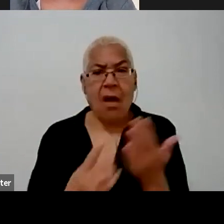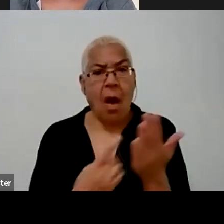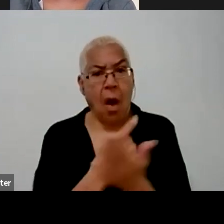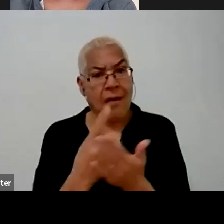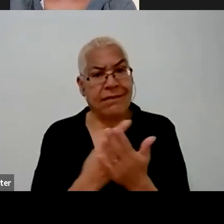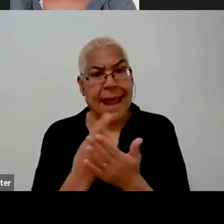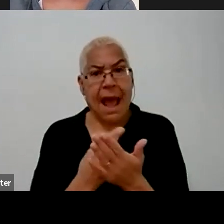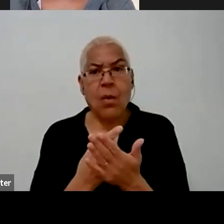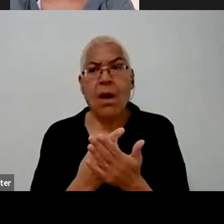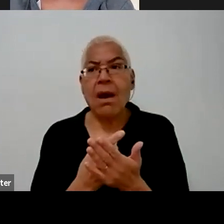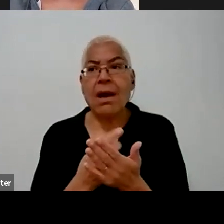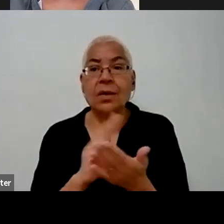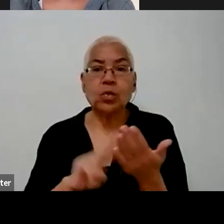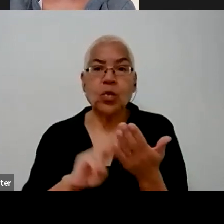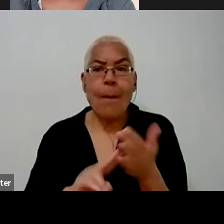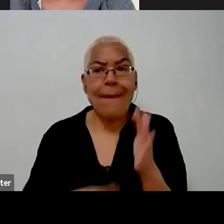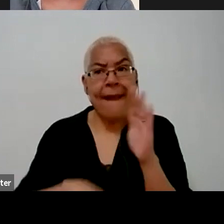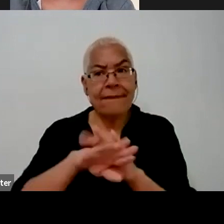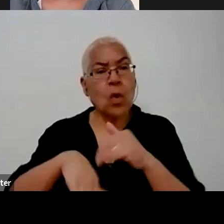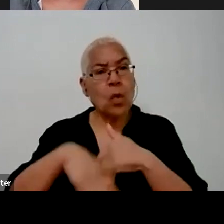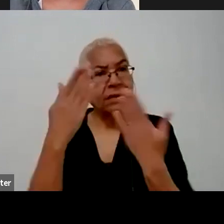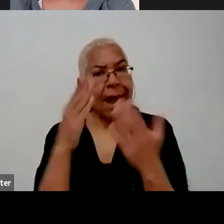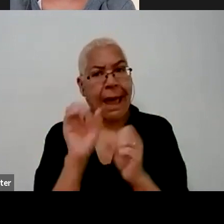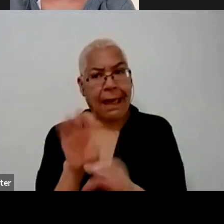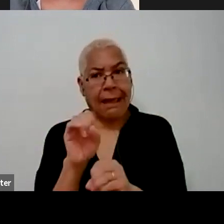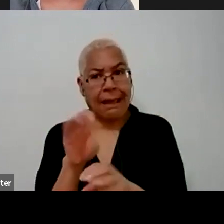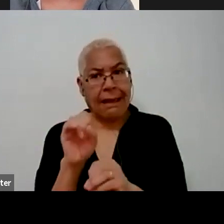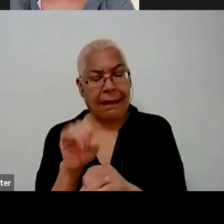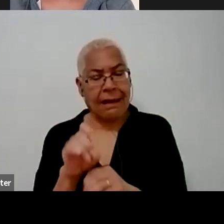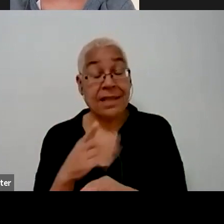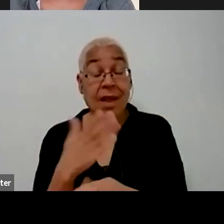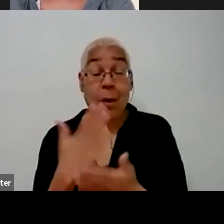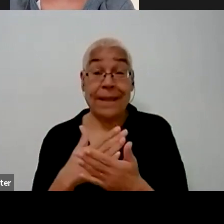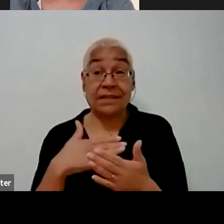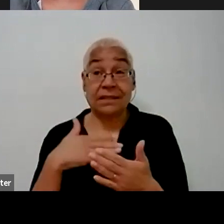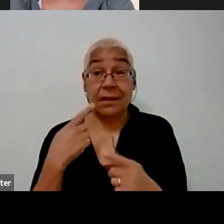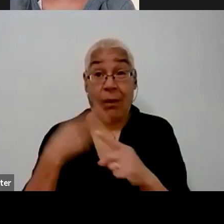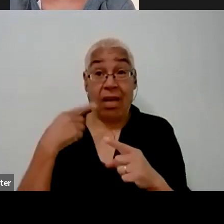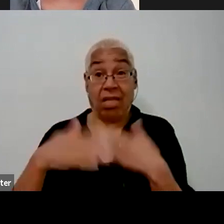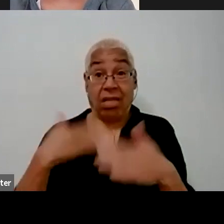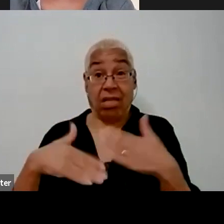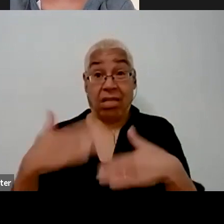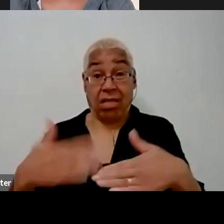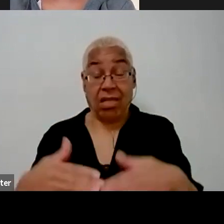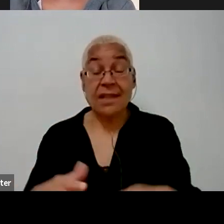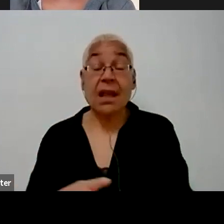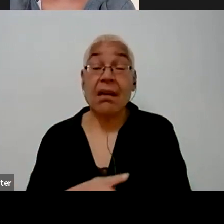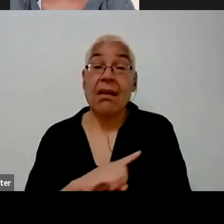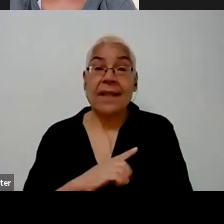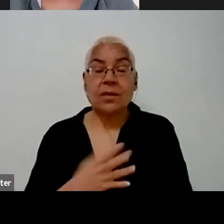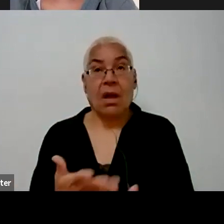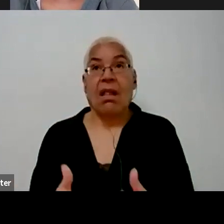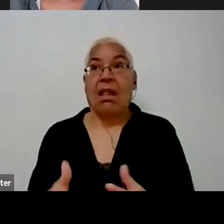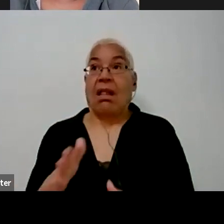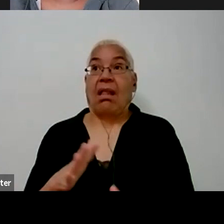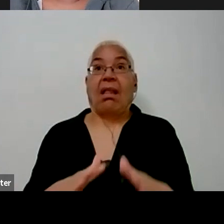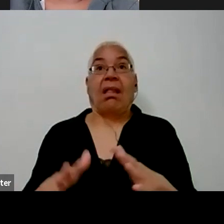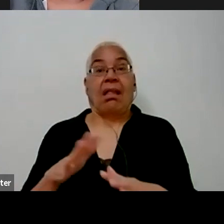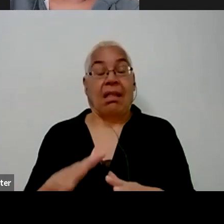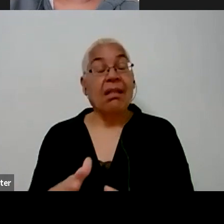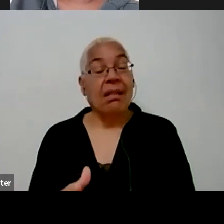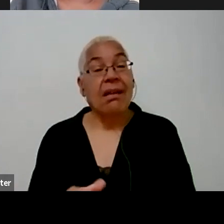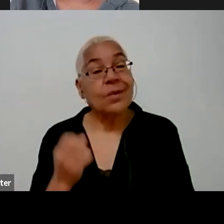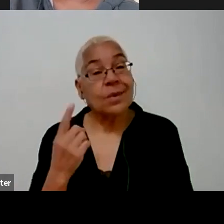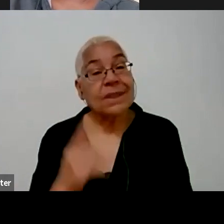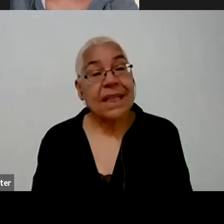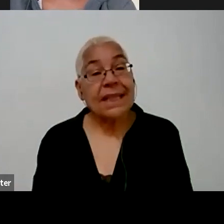spend a day presenting. I rushed through it. So it's not a surprise to me that a little bit like, yeah. So